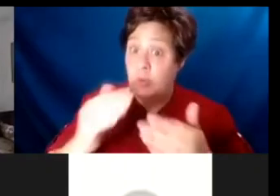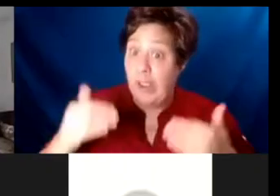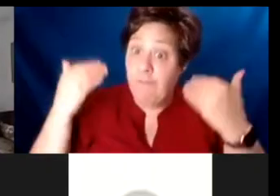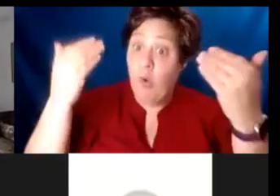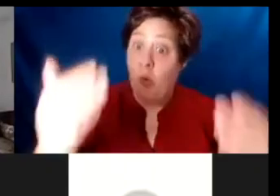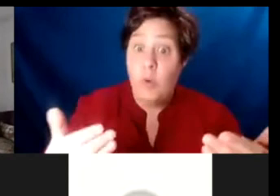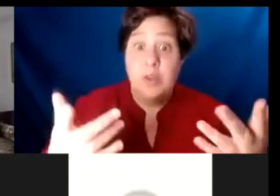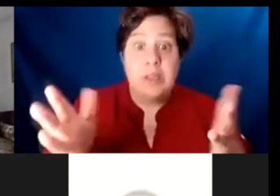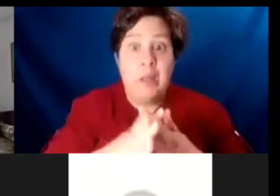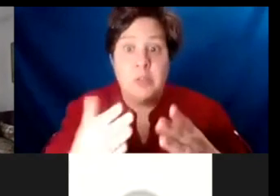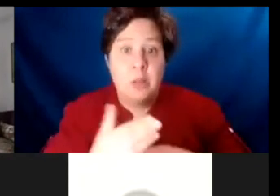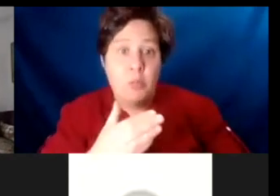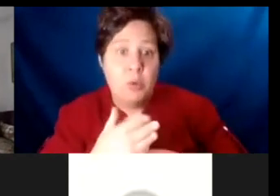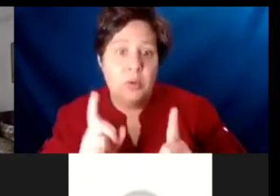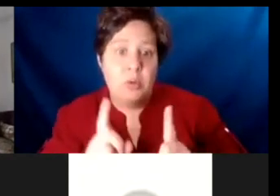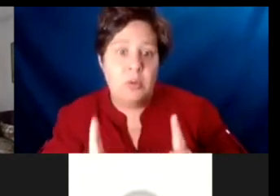does that work?